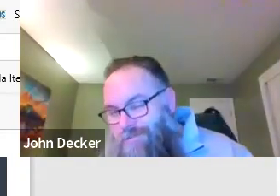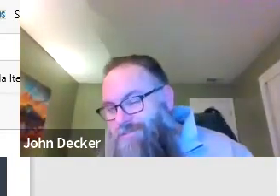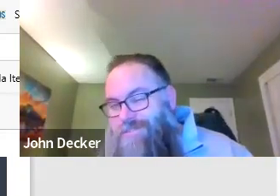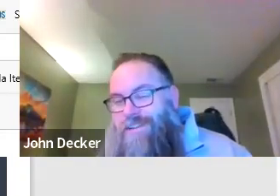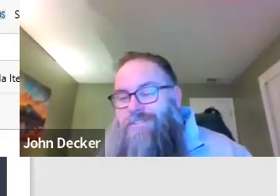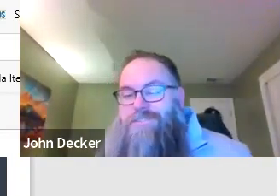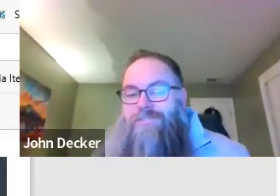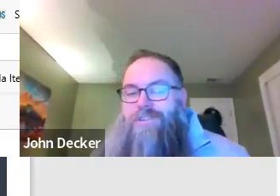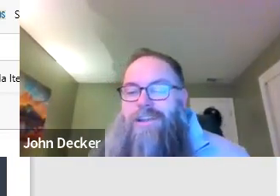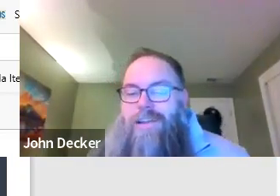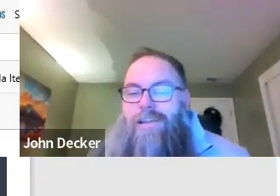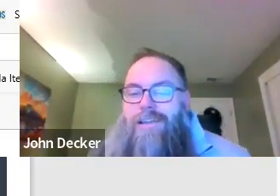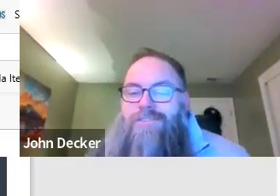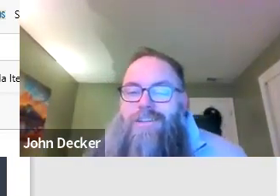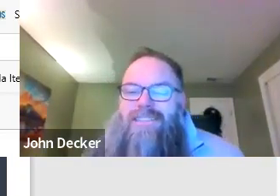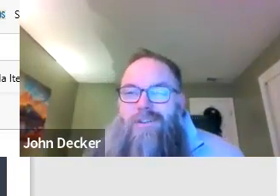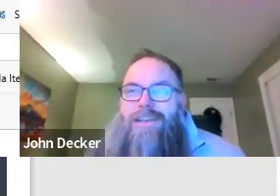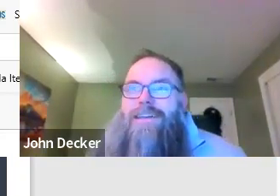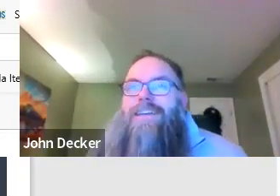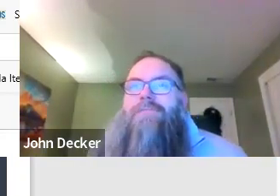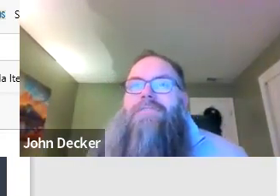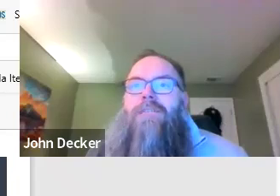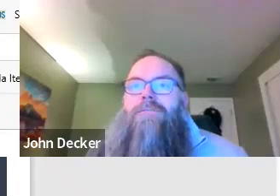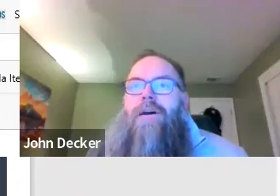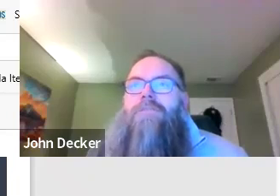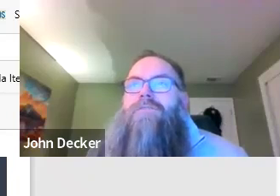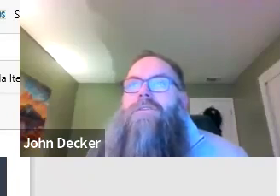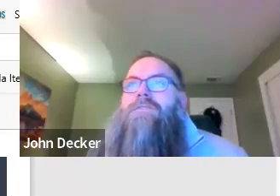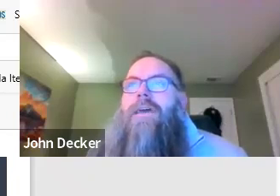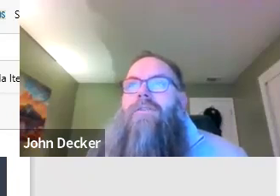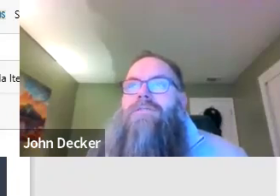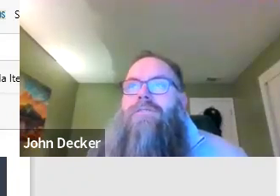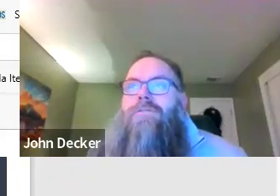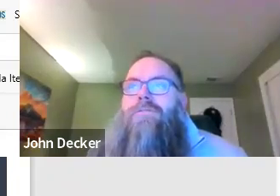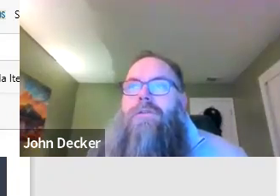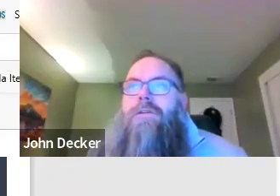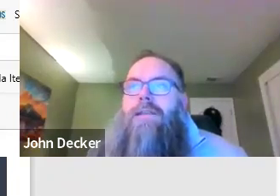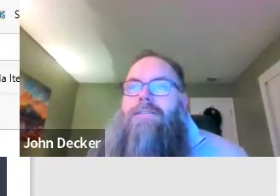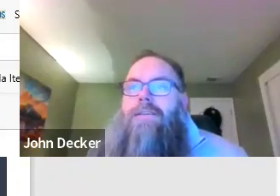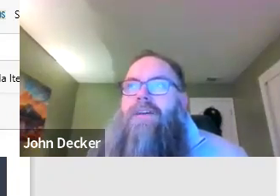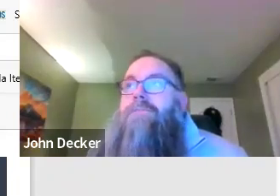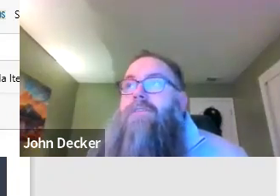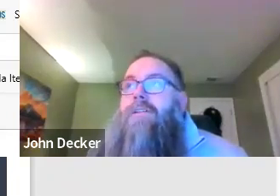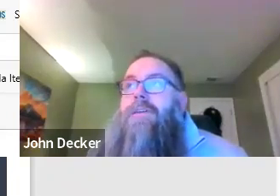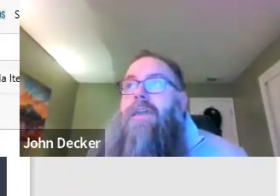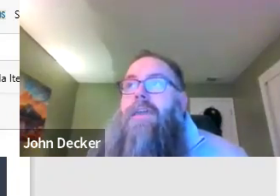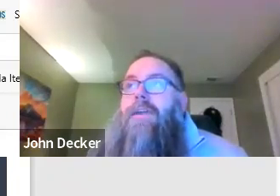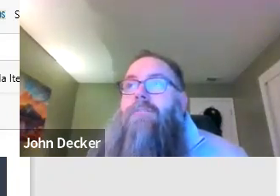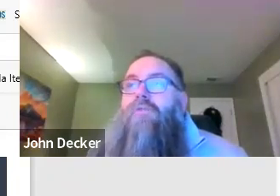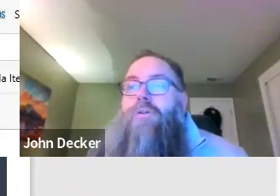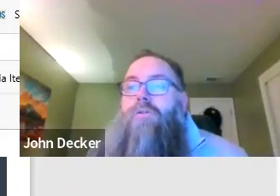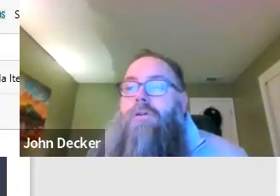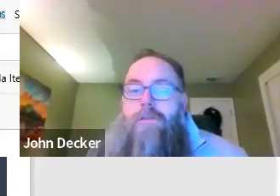at Alta California Regional Center. And so they're trying to standardize that type of stuff through this, and also at the same time